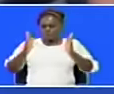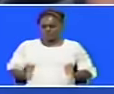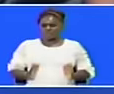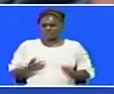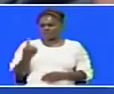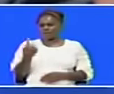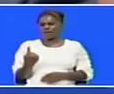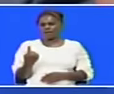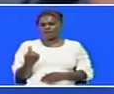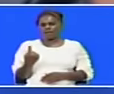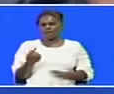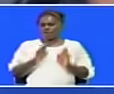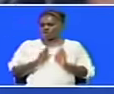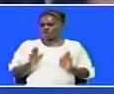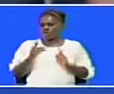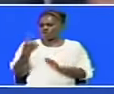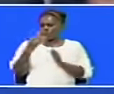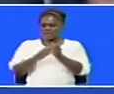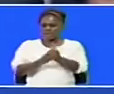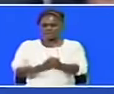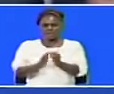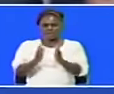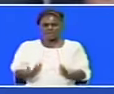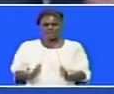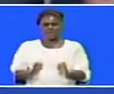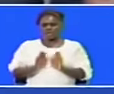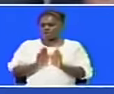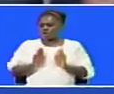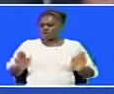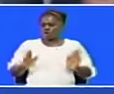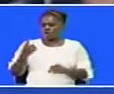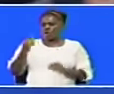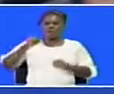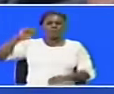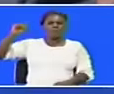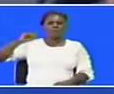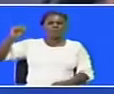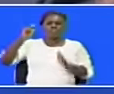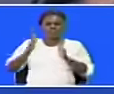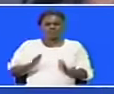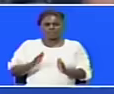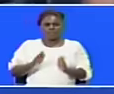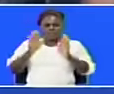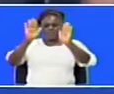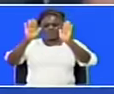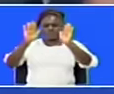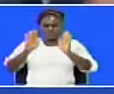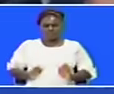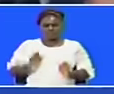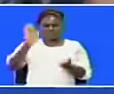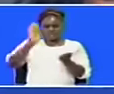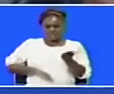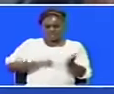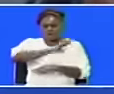person, no one leader, no one politician is more important